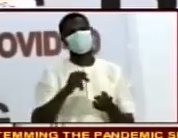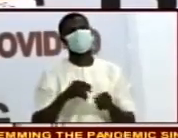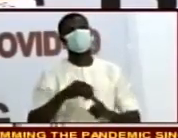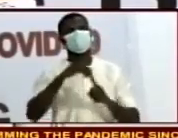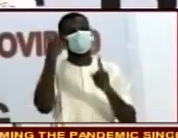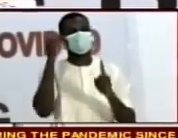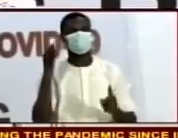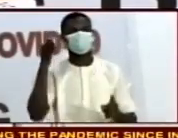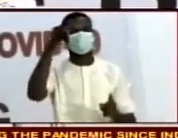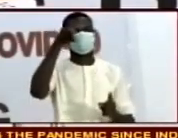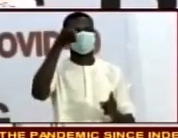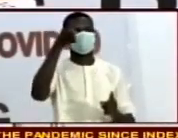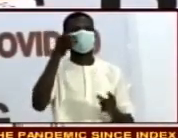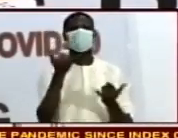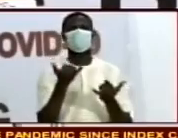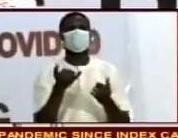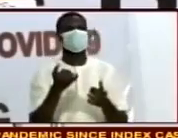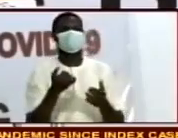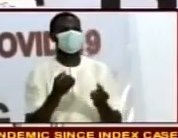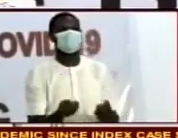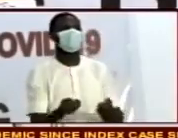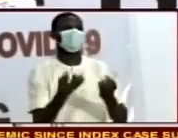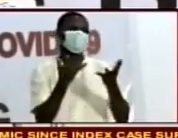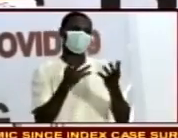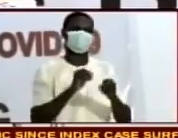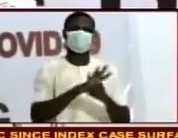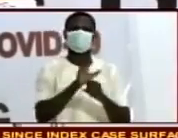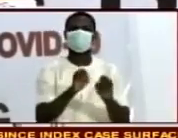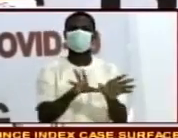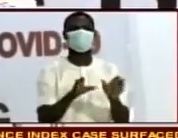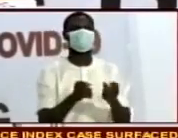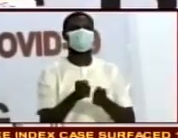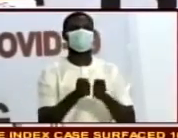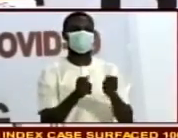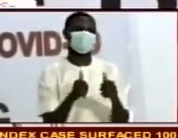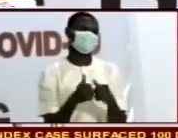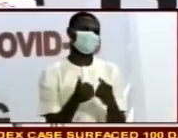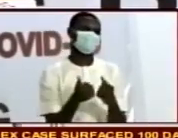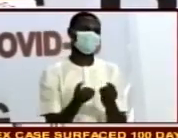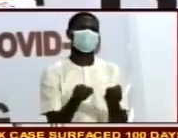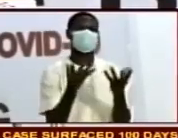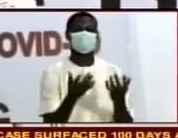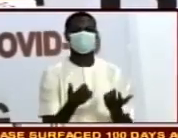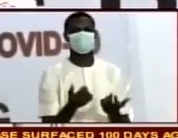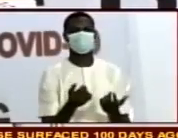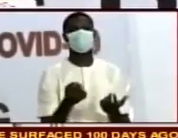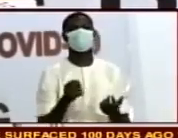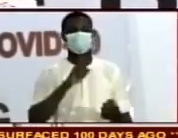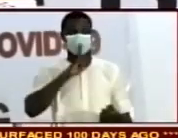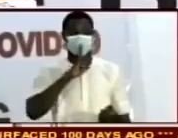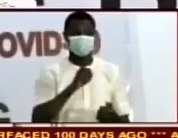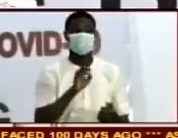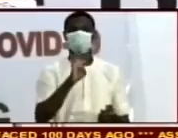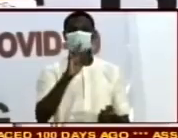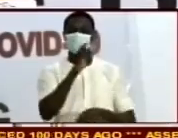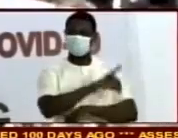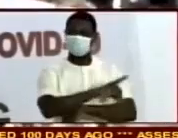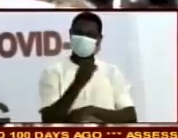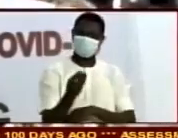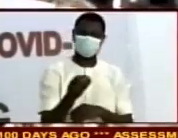as for the treatment costs, well, I've just said that for those who have those symptoms, it's just like a 14-day stay and feeding, and